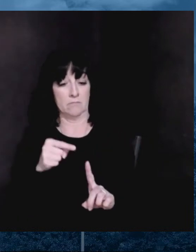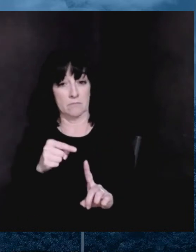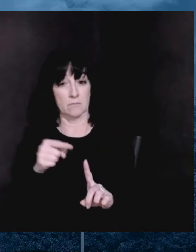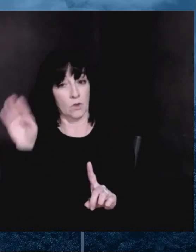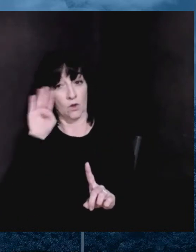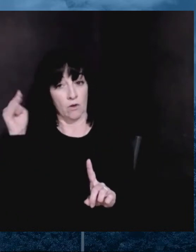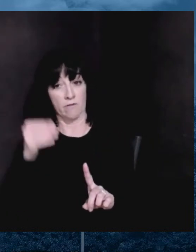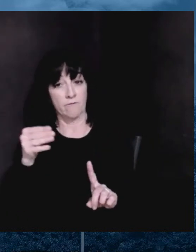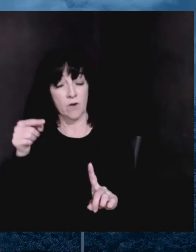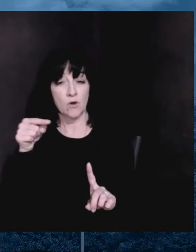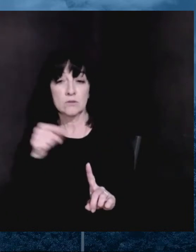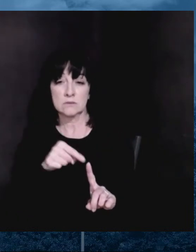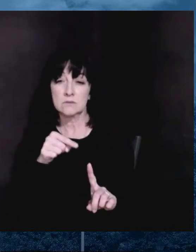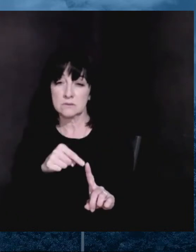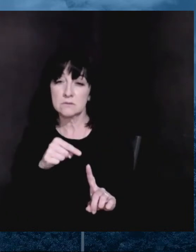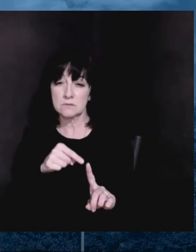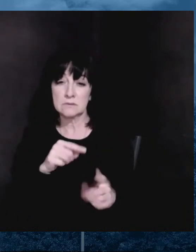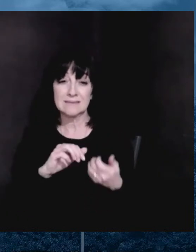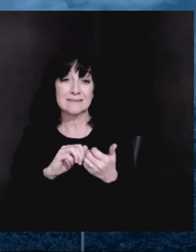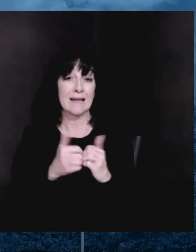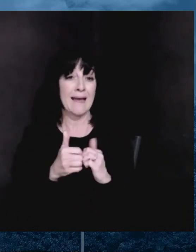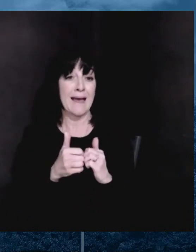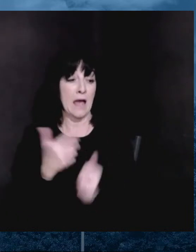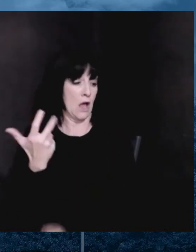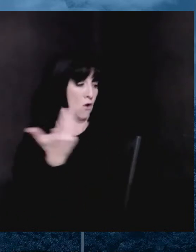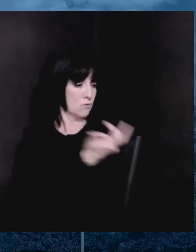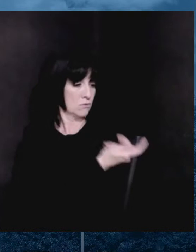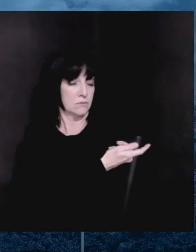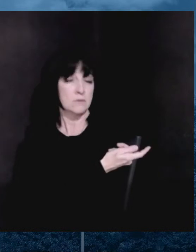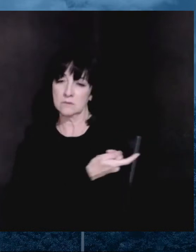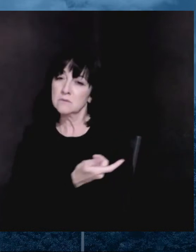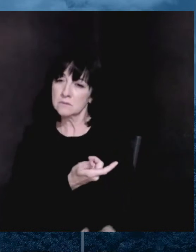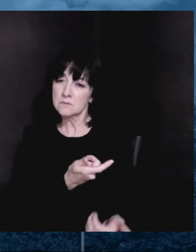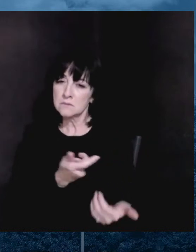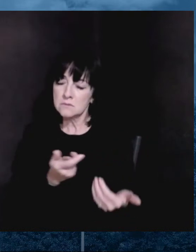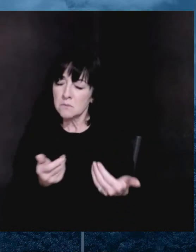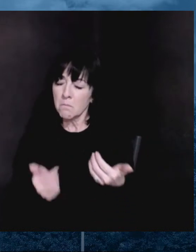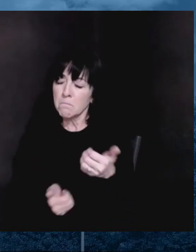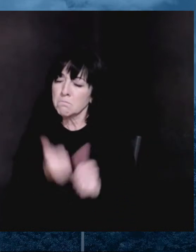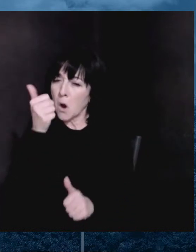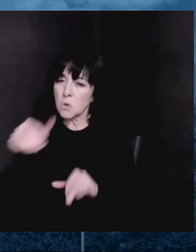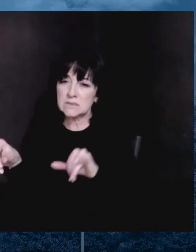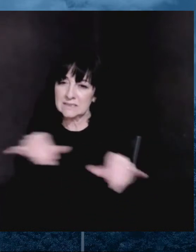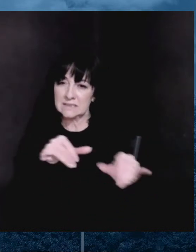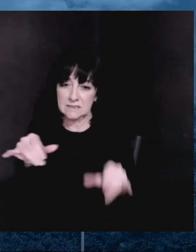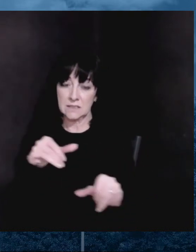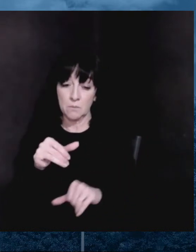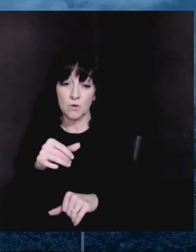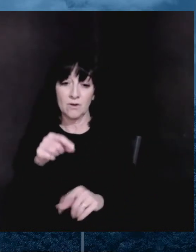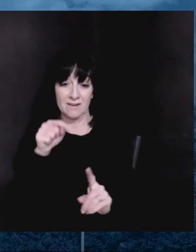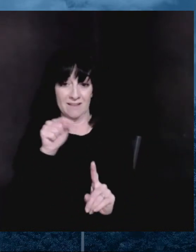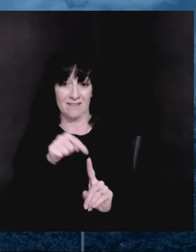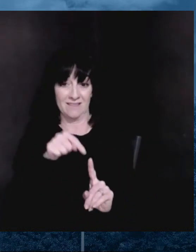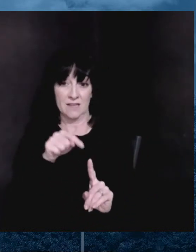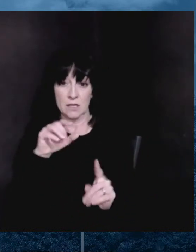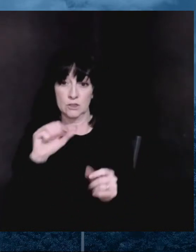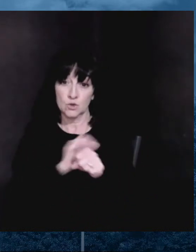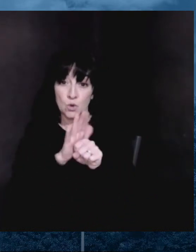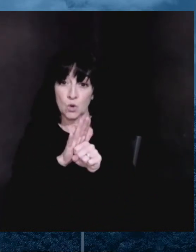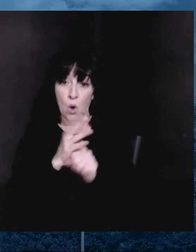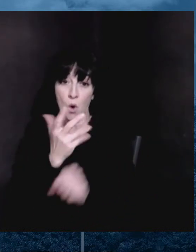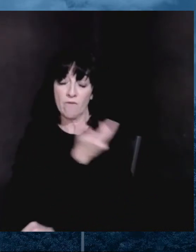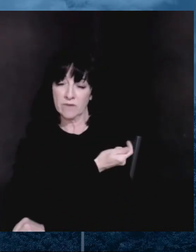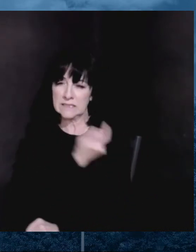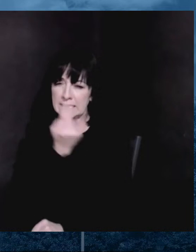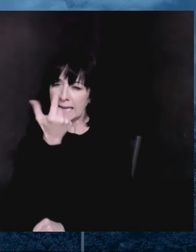are relatively similar. These are a little bit more complicated because of the cold storage, the ones we have right now,